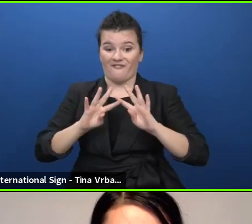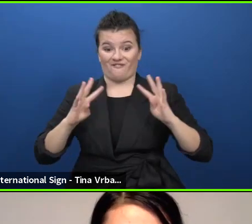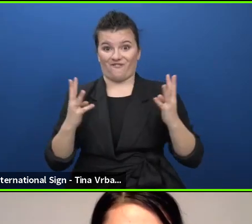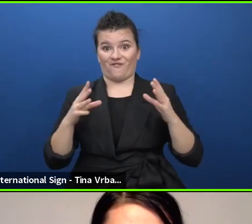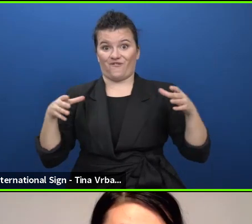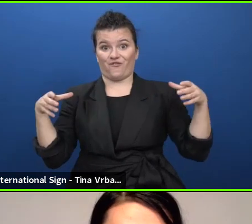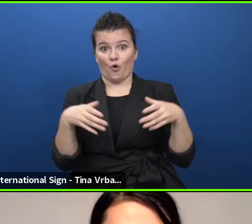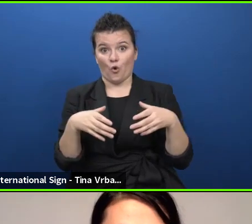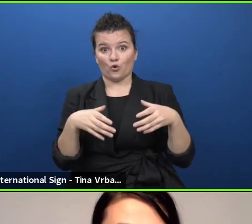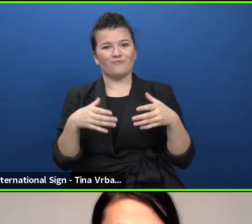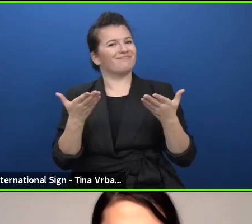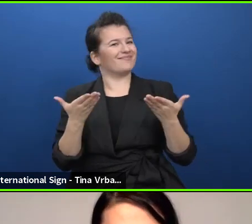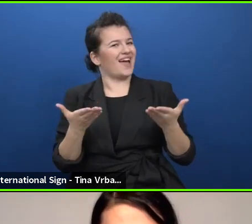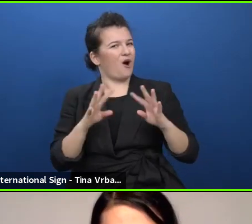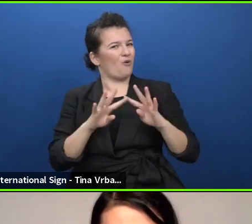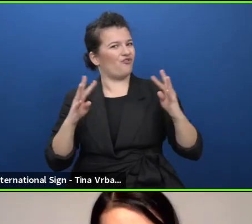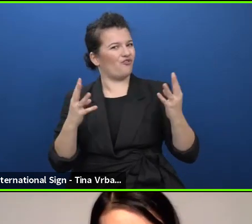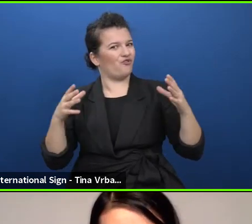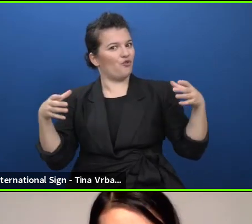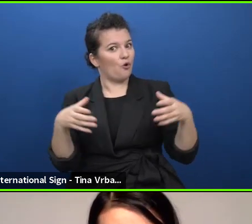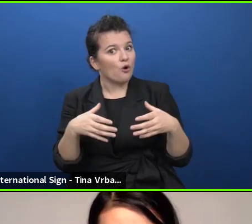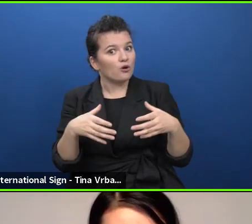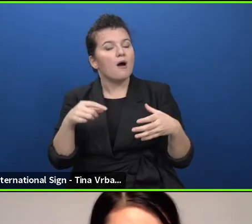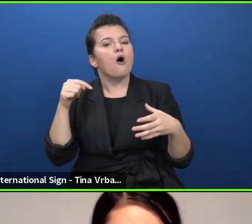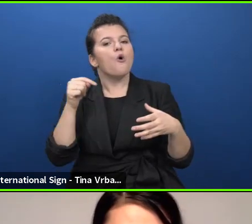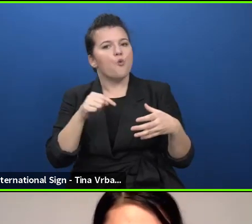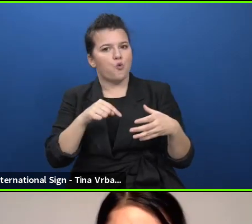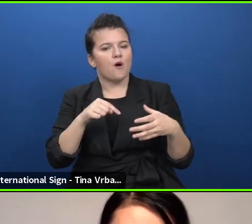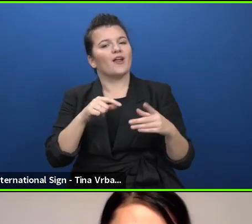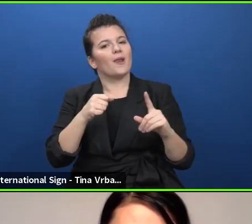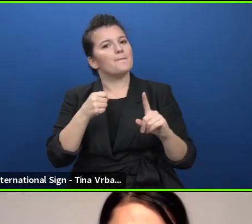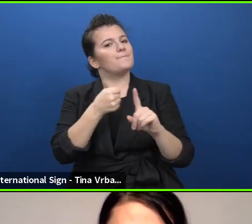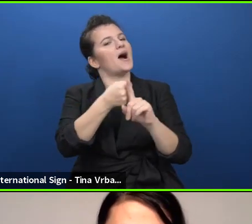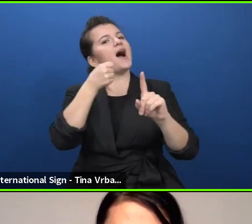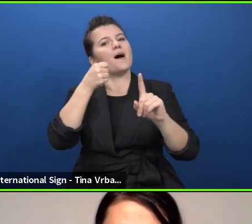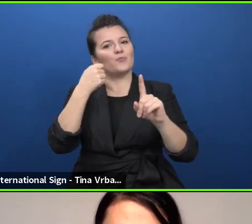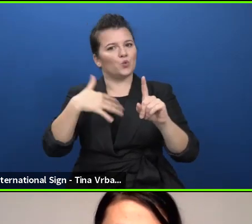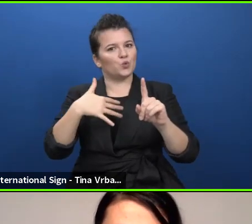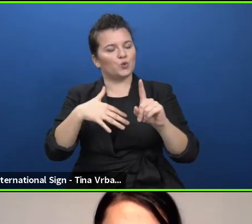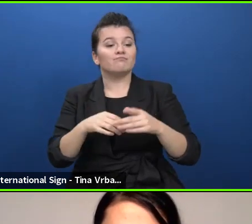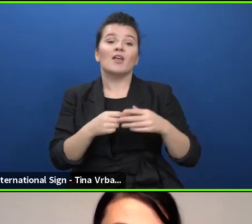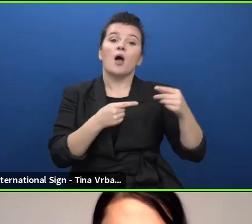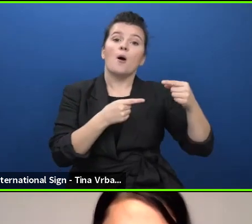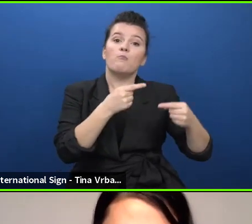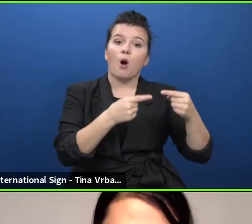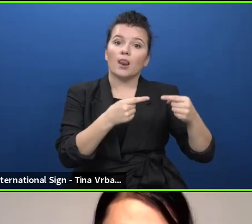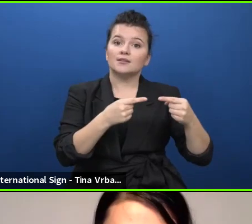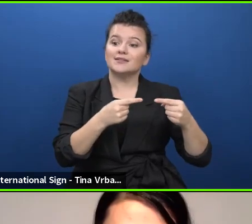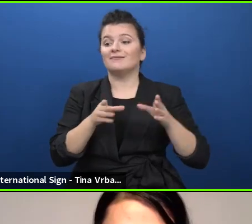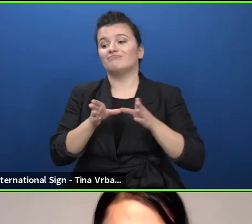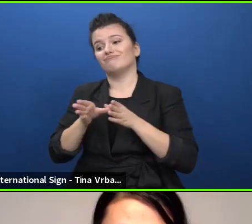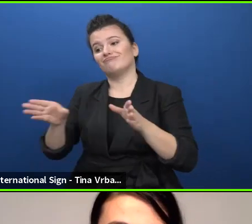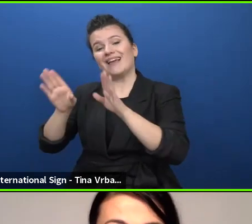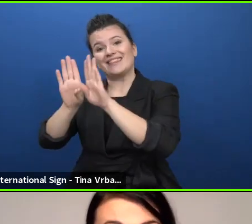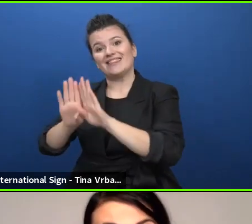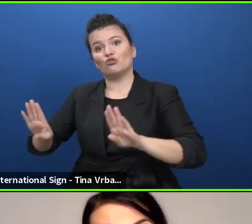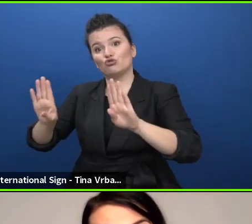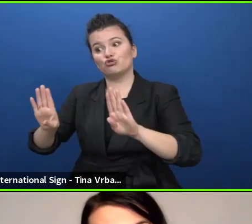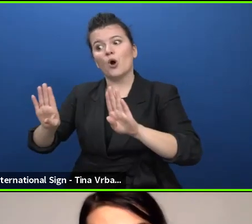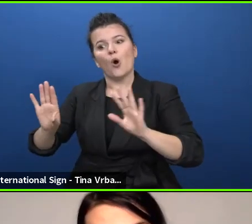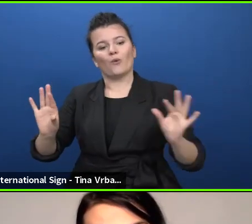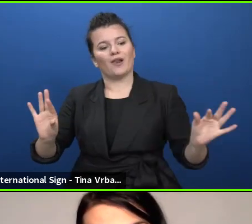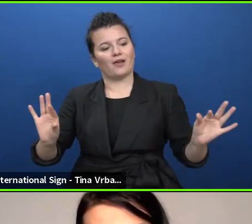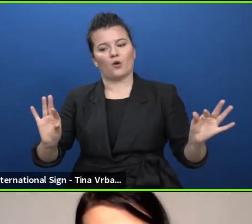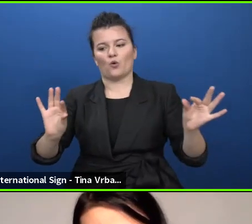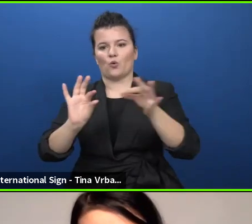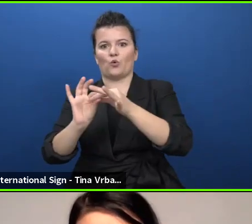possibility to make this important contact between the sector and the policymakers and to make our